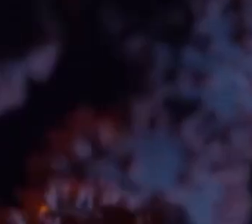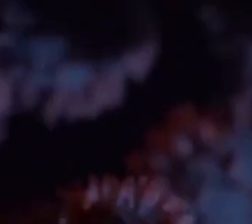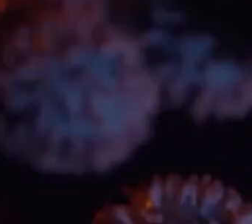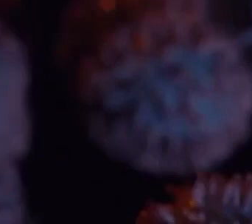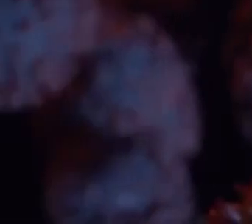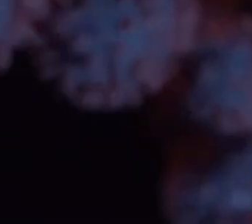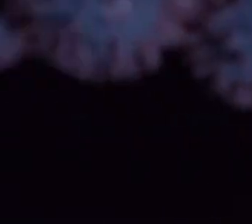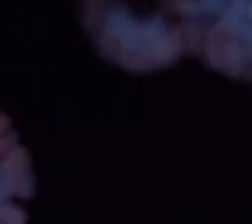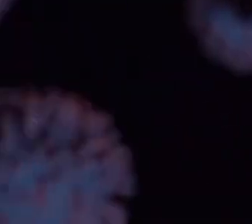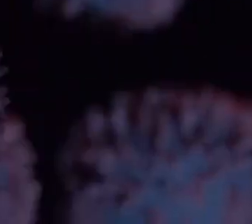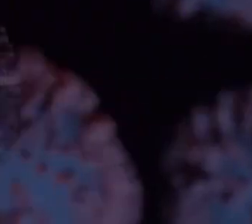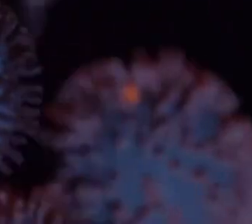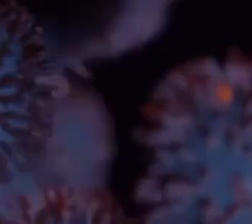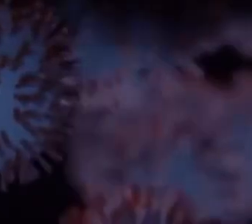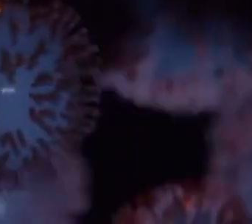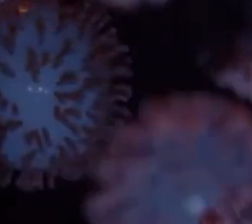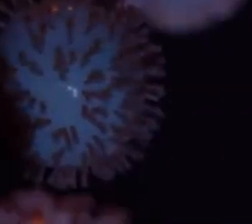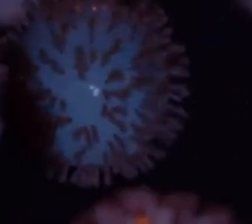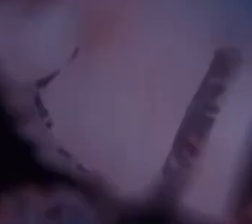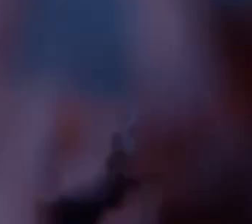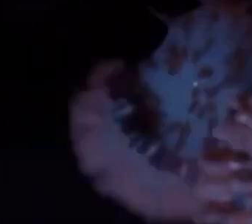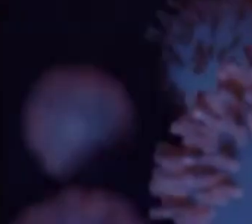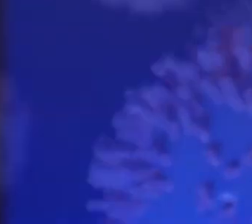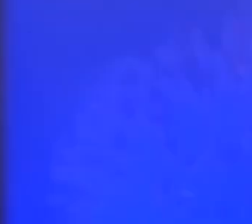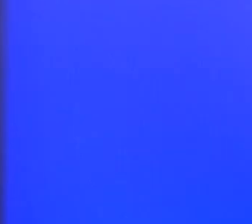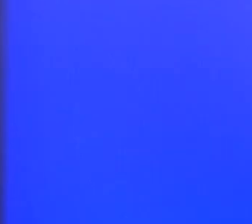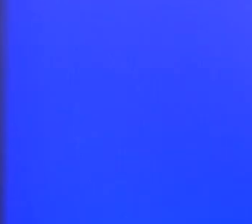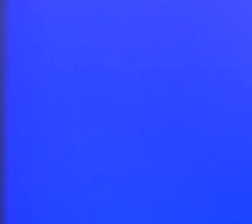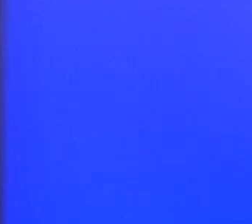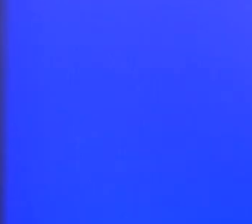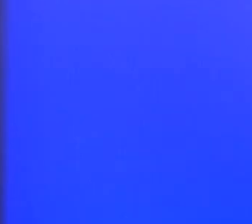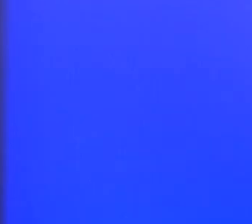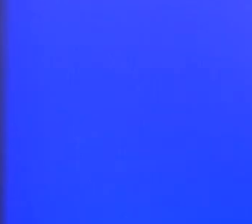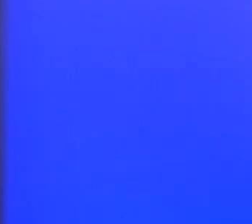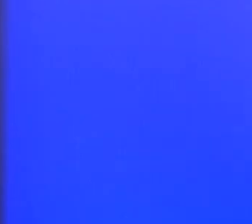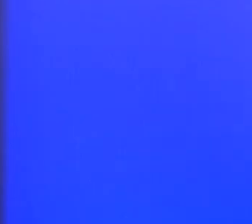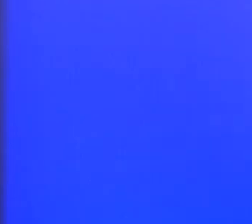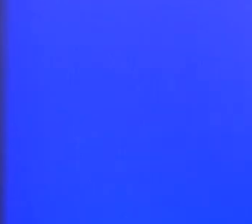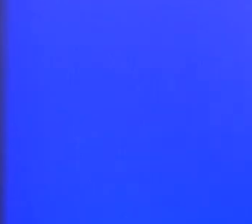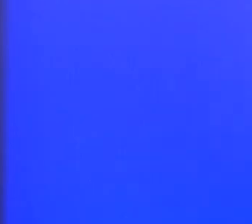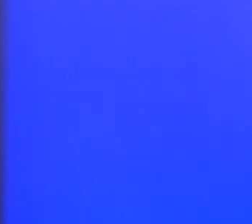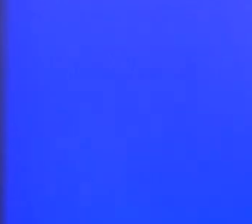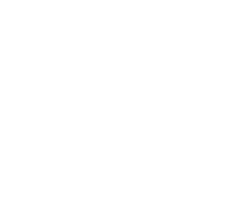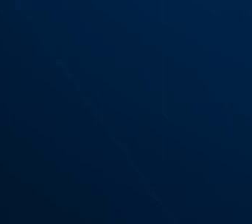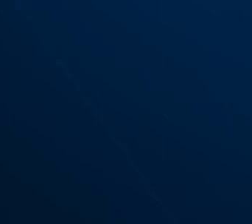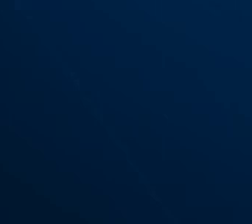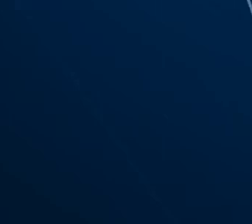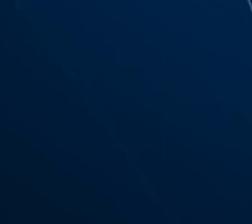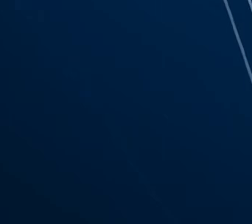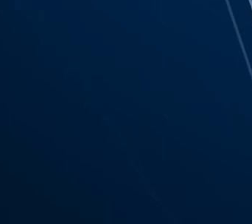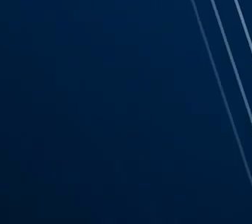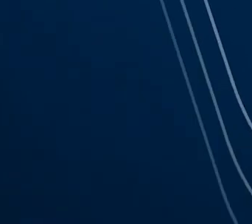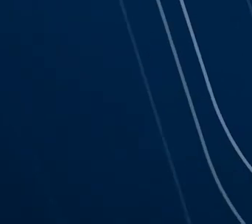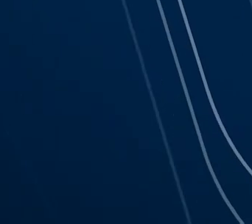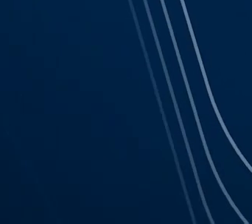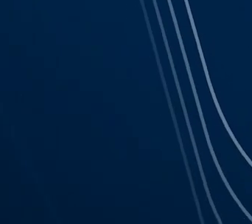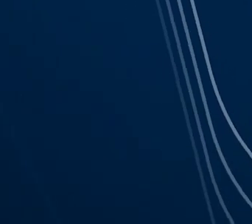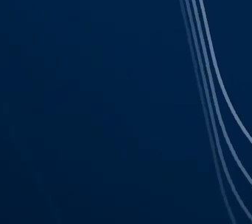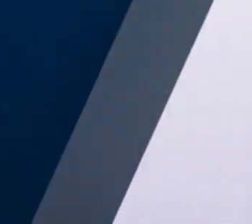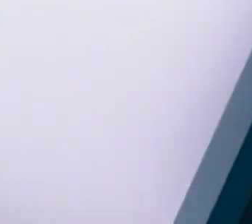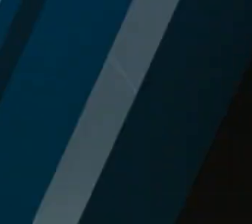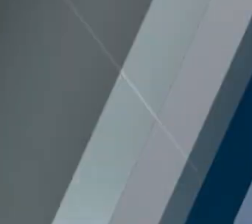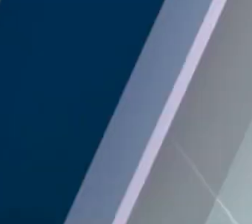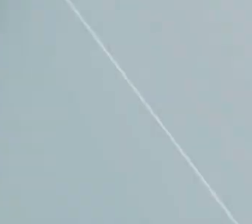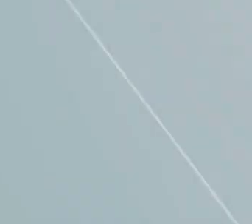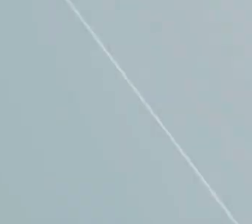It's Monday, March 21st. Thank you so much for joining us right here on Facebook, on YouTube, and on Twitter. 1 in 300 people have what's